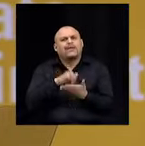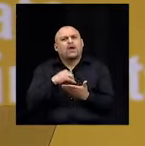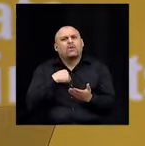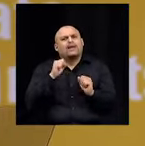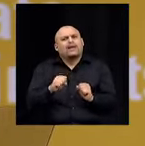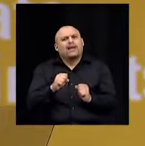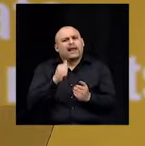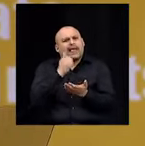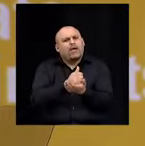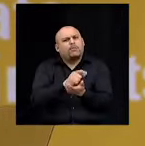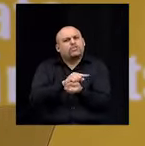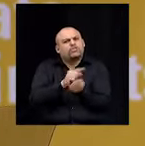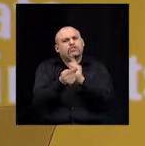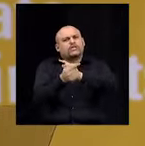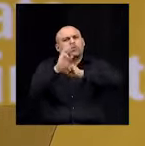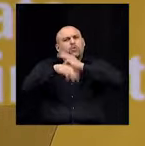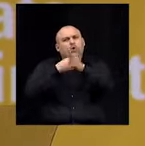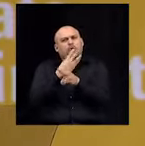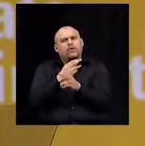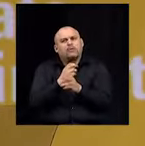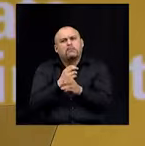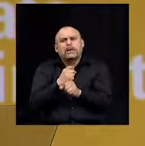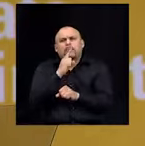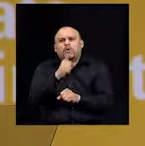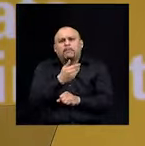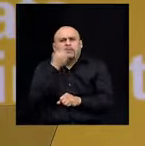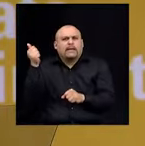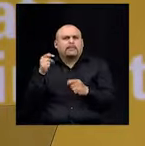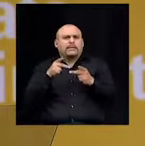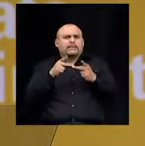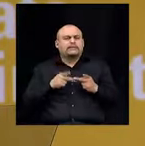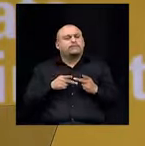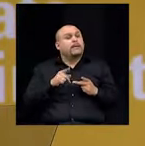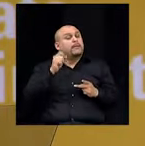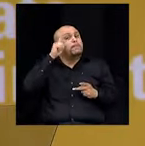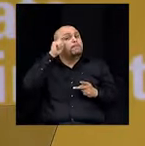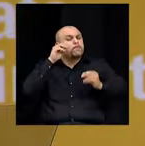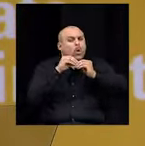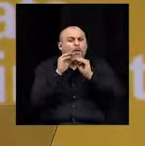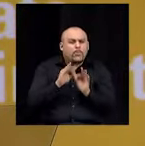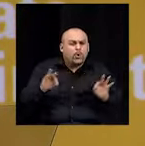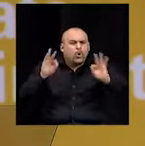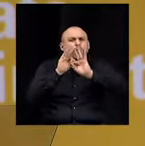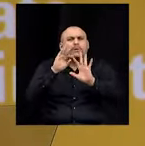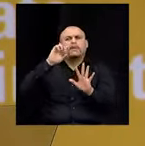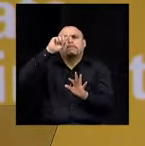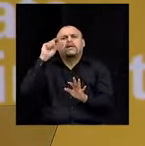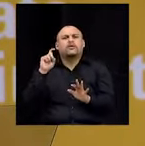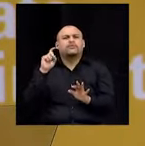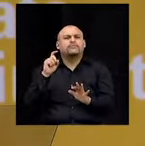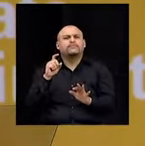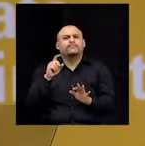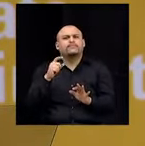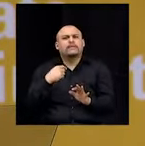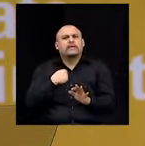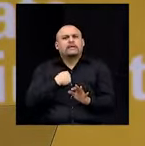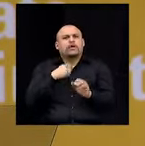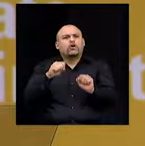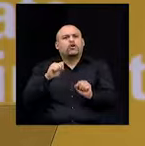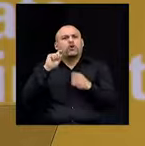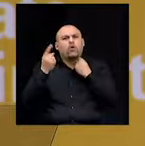can help change the world and make it a better place. More importantly, it was because I could